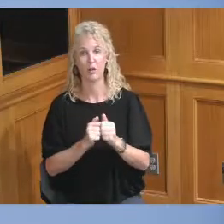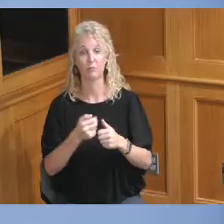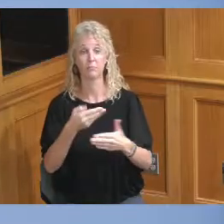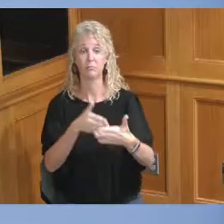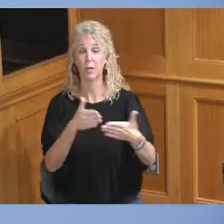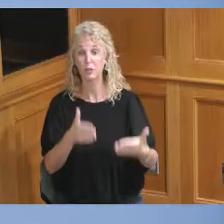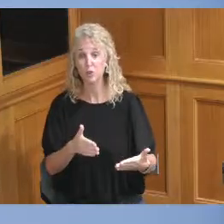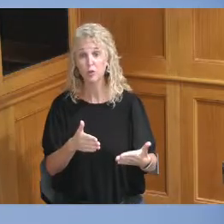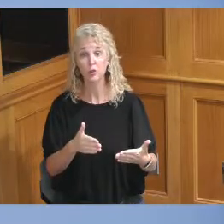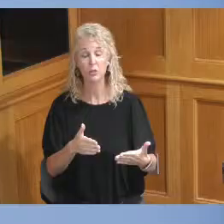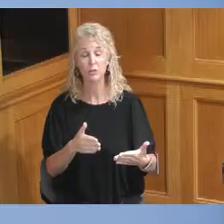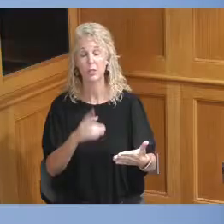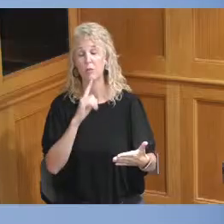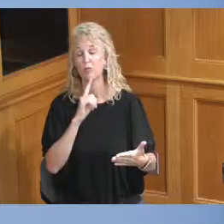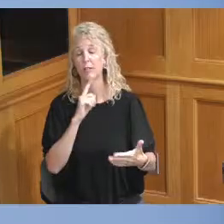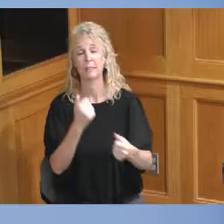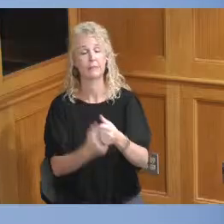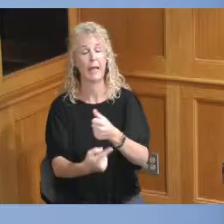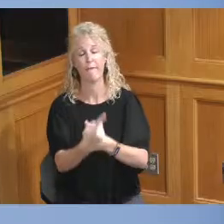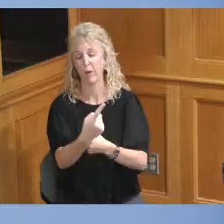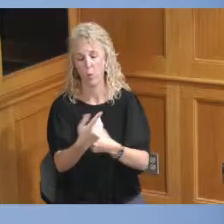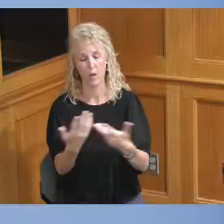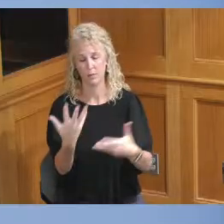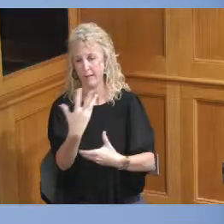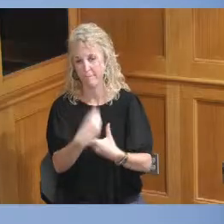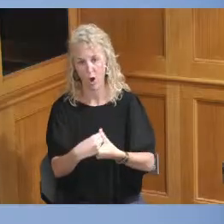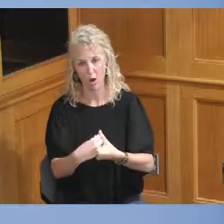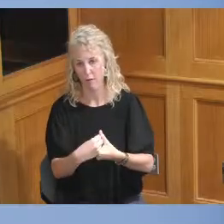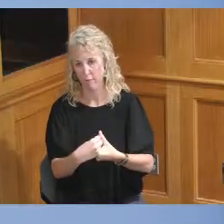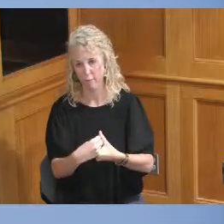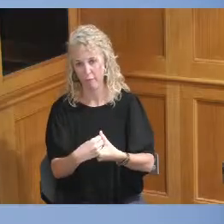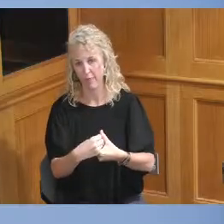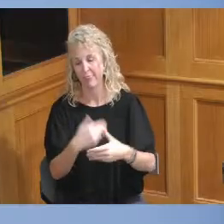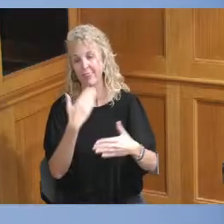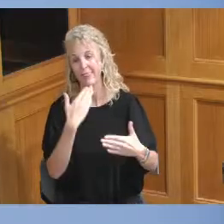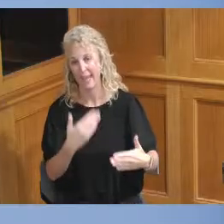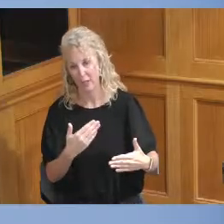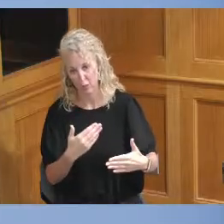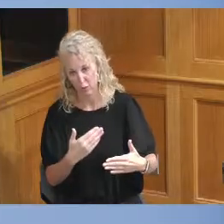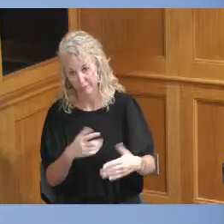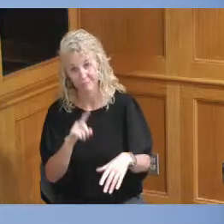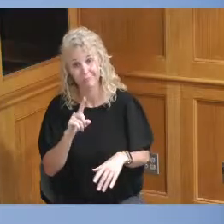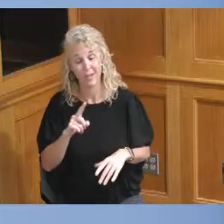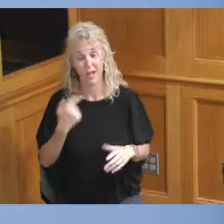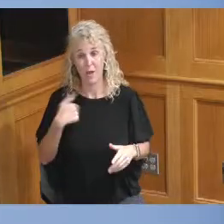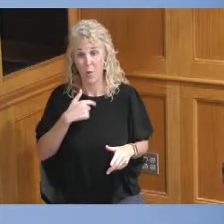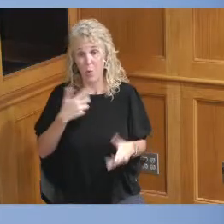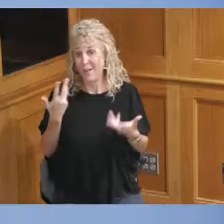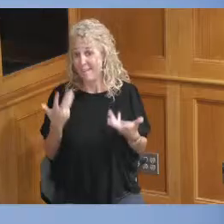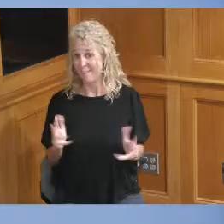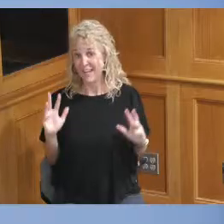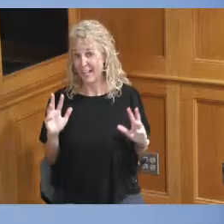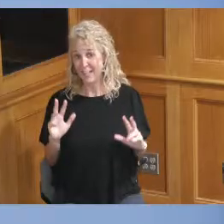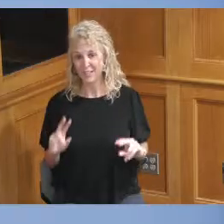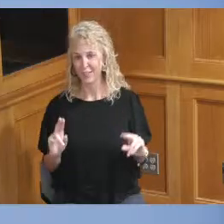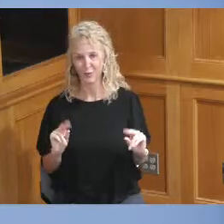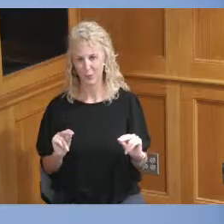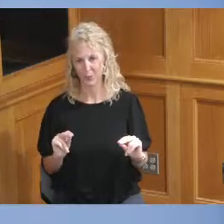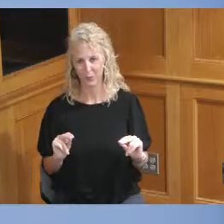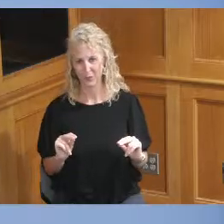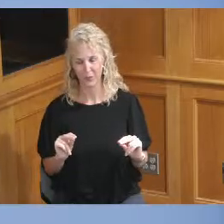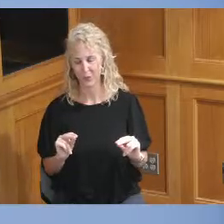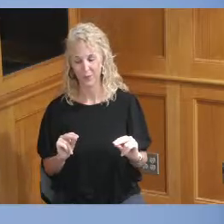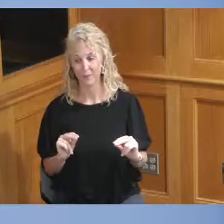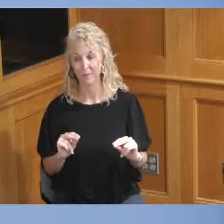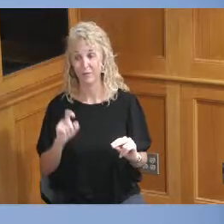Steve, Roger, Jeff, your team, everybody, Bridget, it's been phenomenal. But we've got some more work to do. We've got some more work to do. We